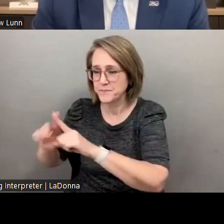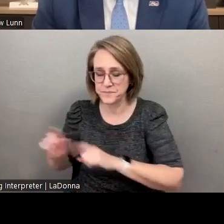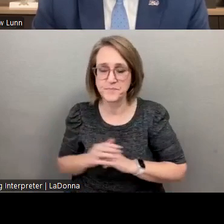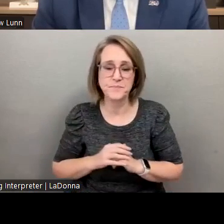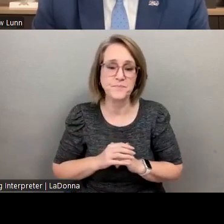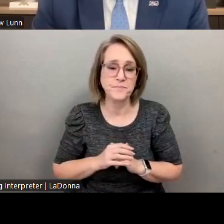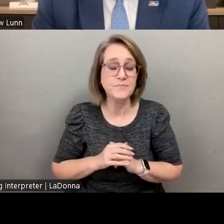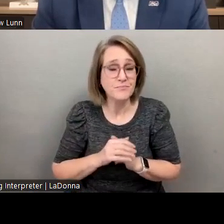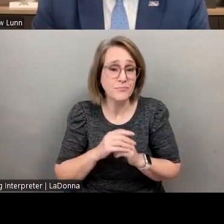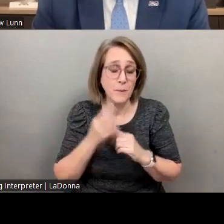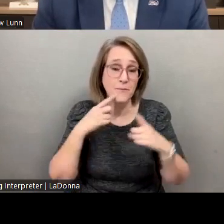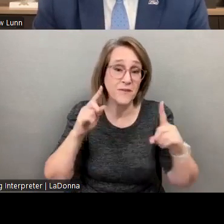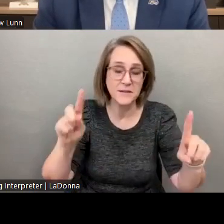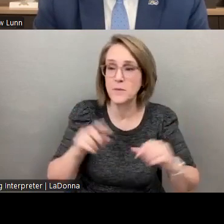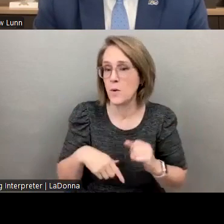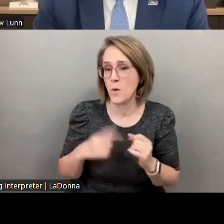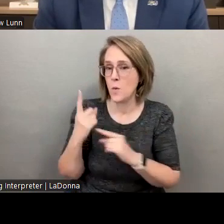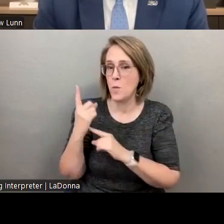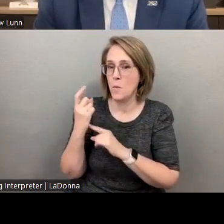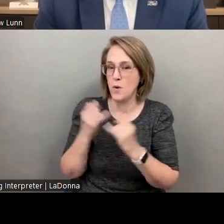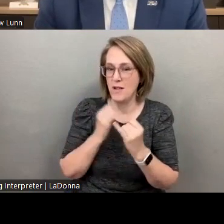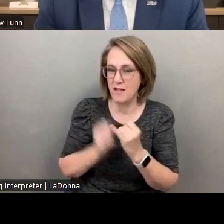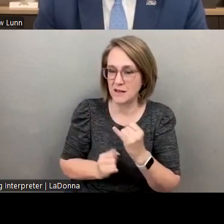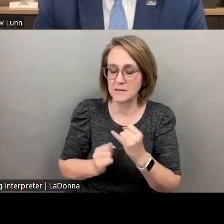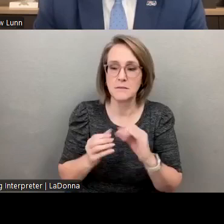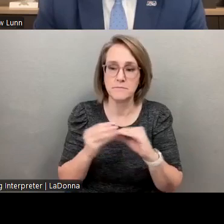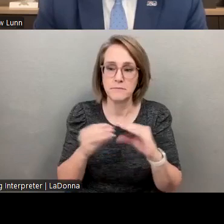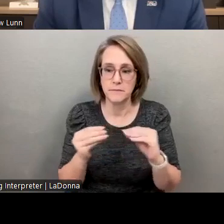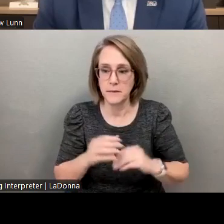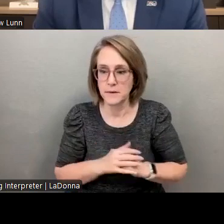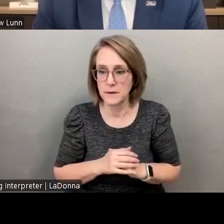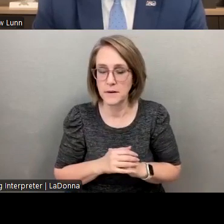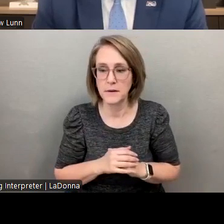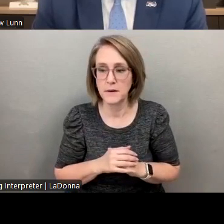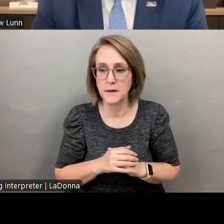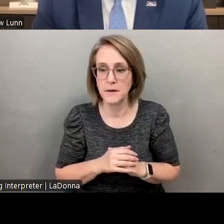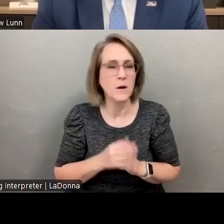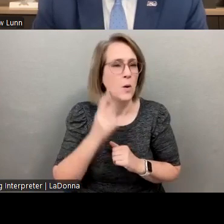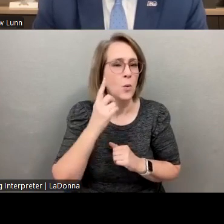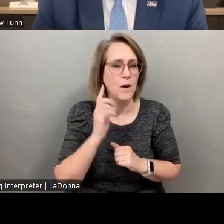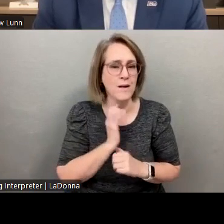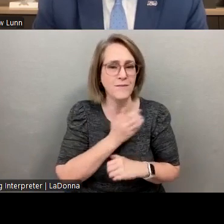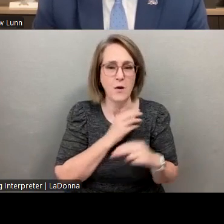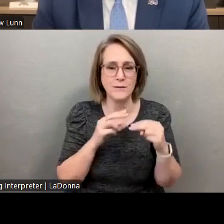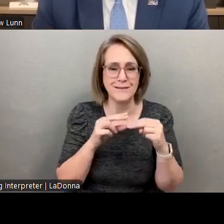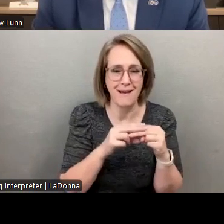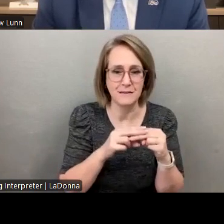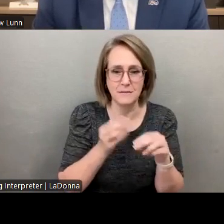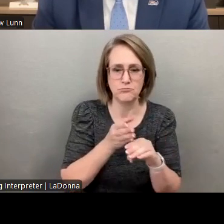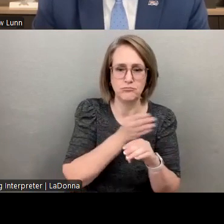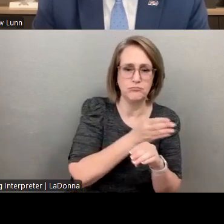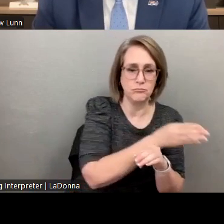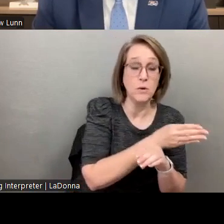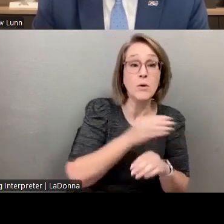want to touch on as I'm running out of time here is that it was in one of the slides, but it wasn't touched on. Most of